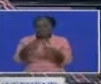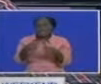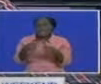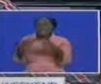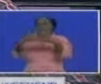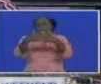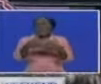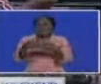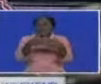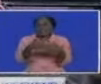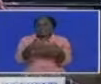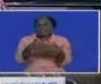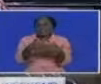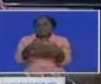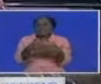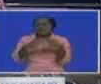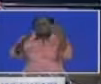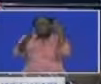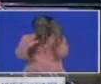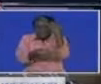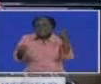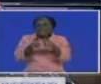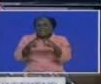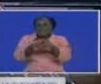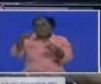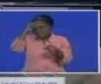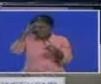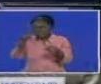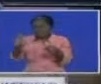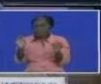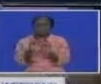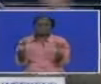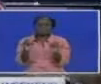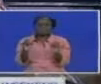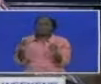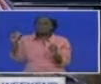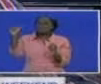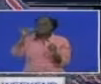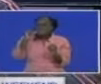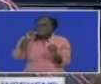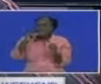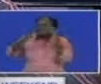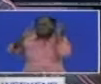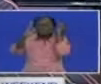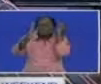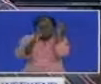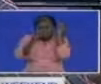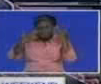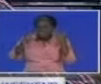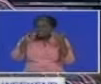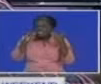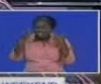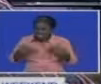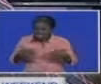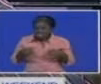Americans are not as bad as their government. They have also issues with their government. Britain is not as bad. British people are not as bad as their government. They have